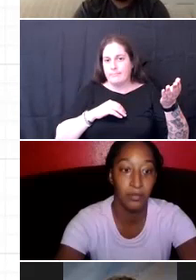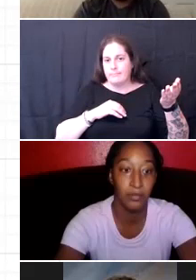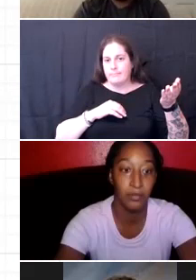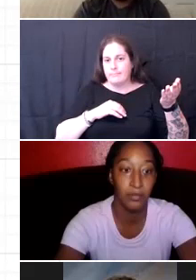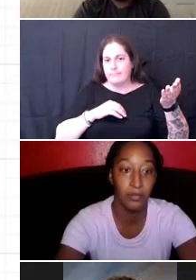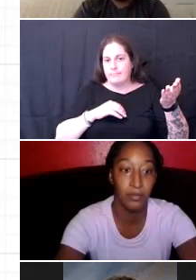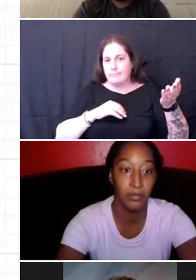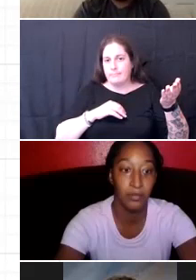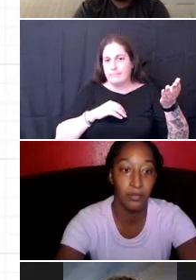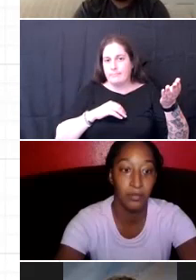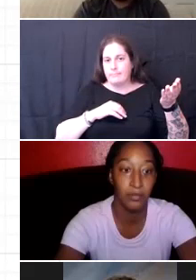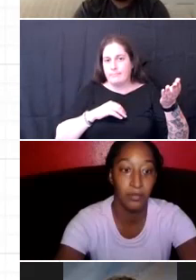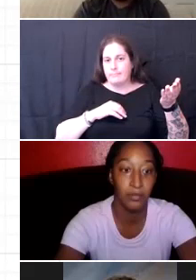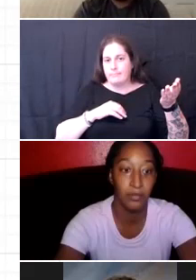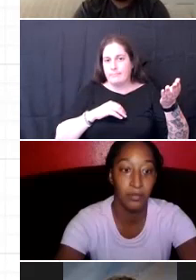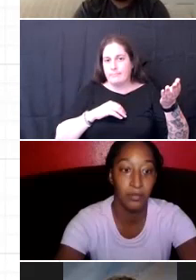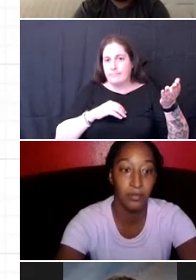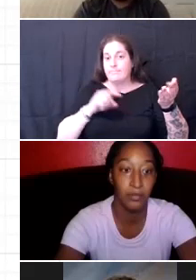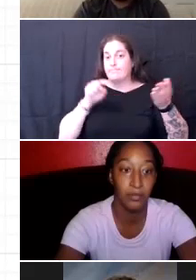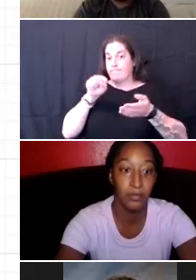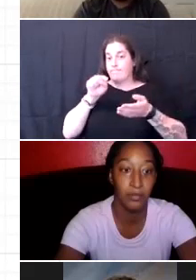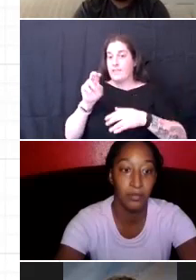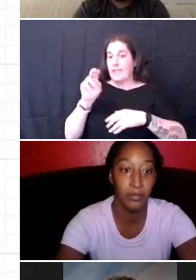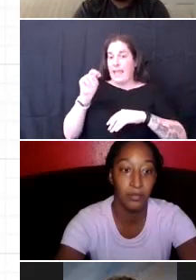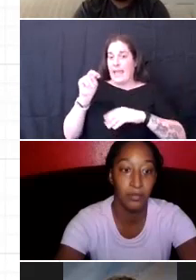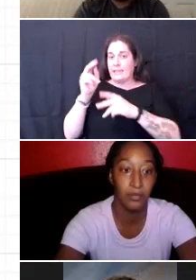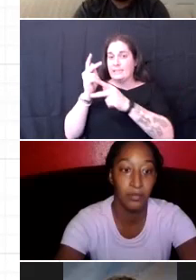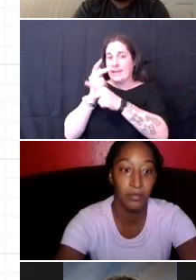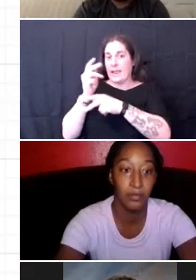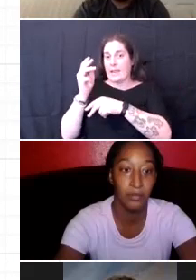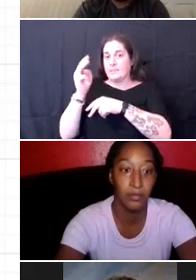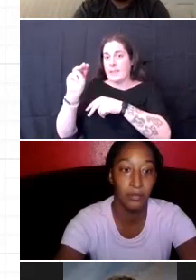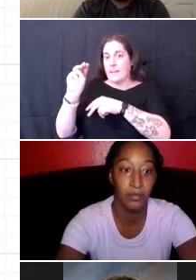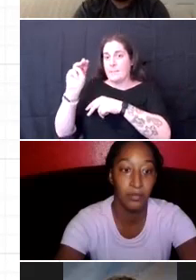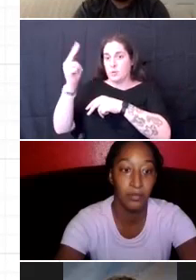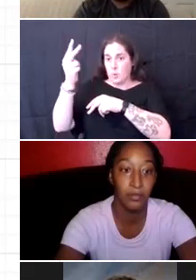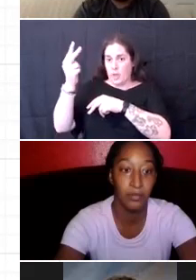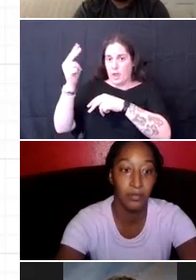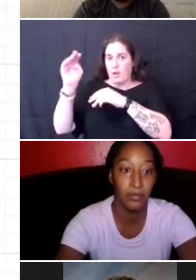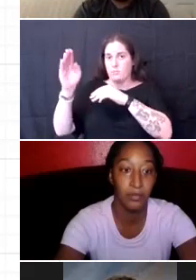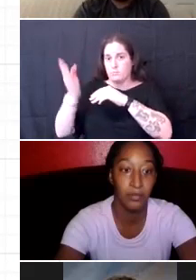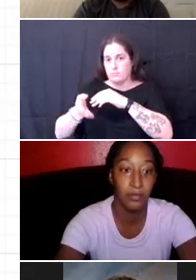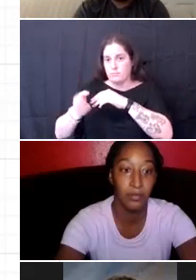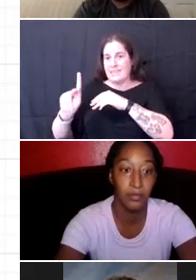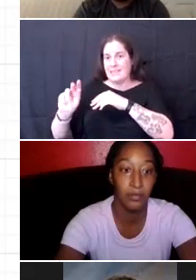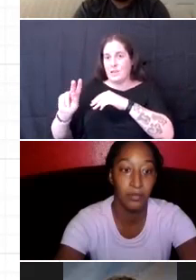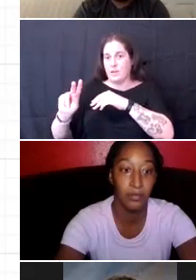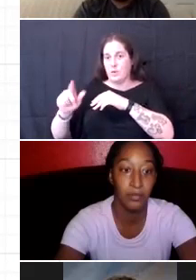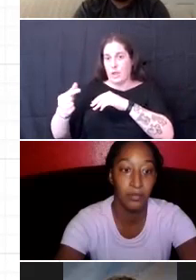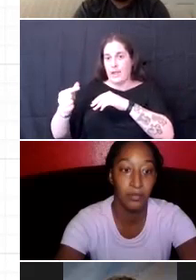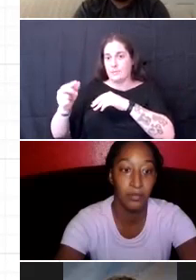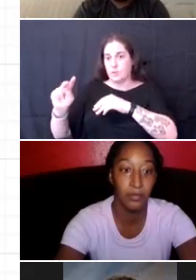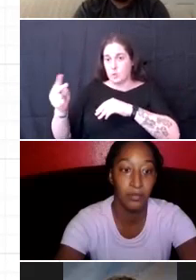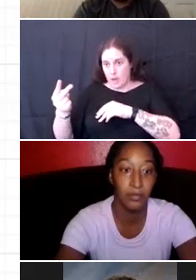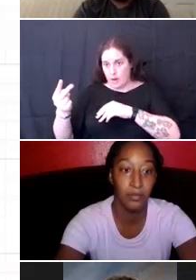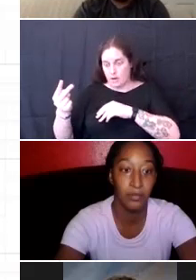squared. That's the unit. Okay. Now, you can look at